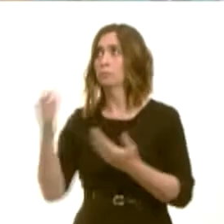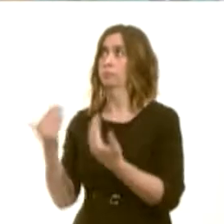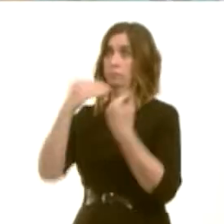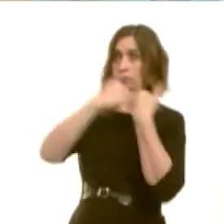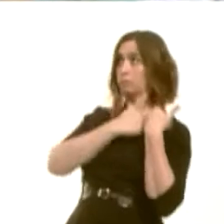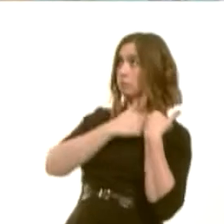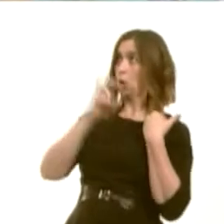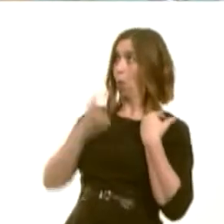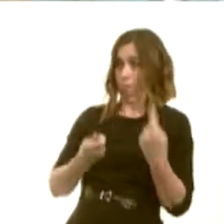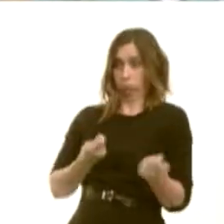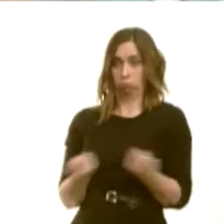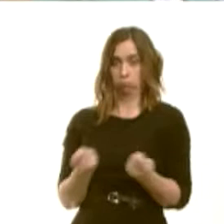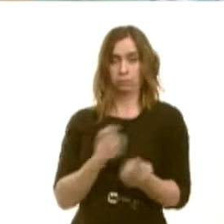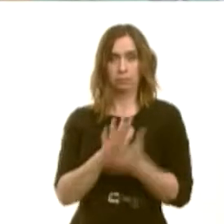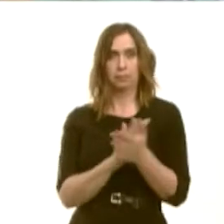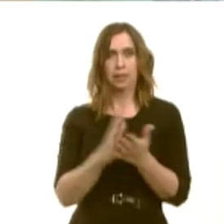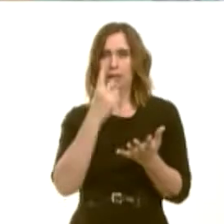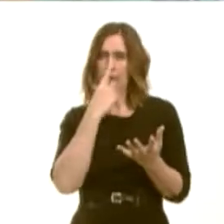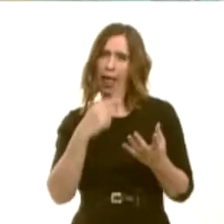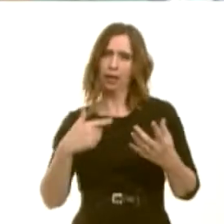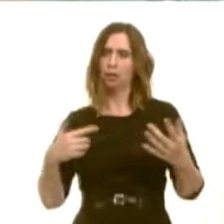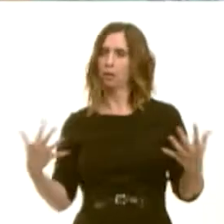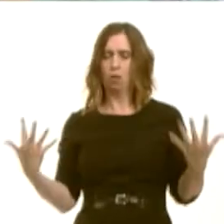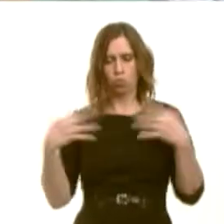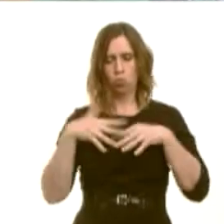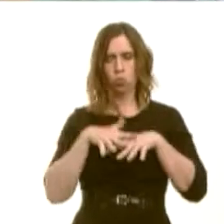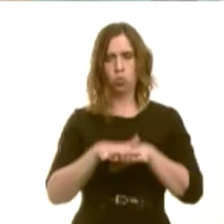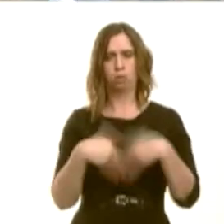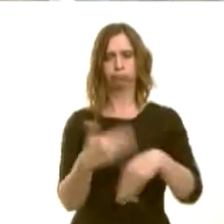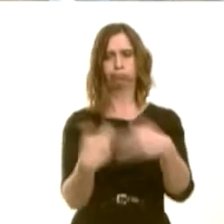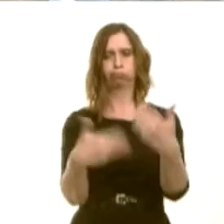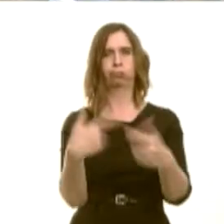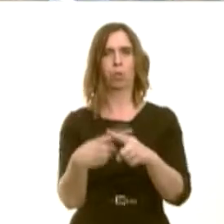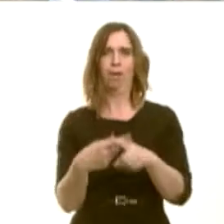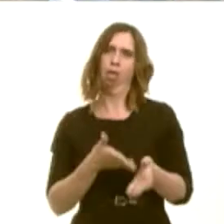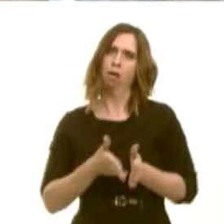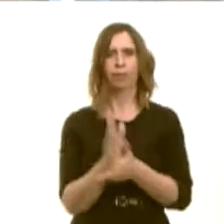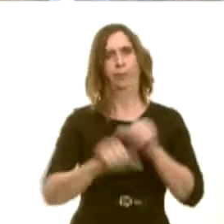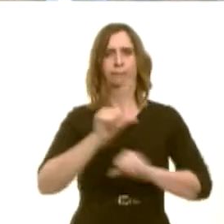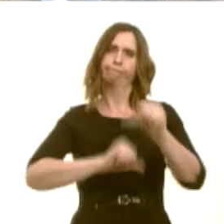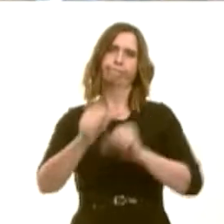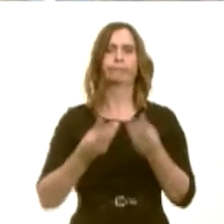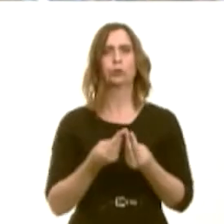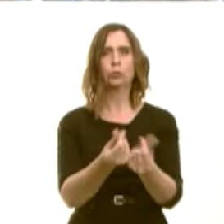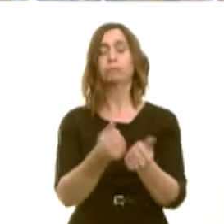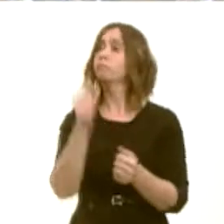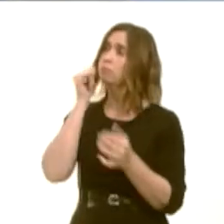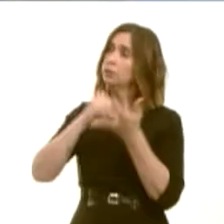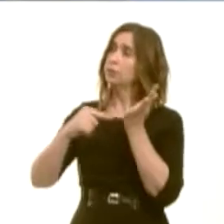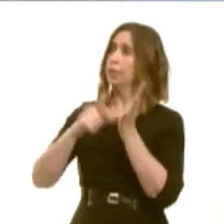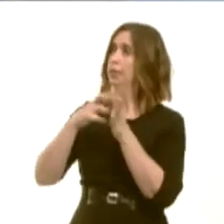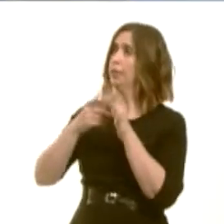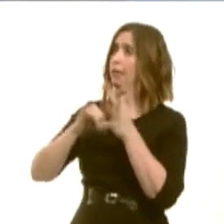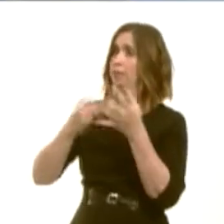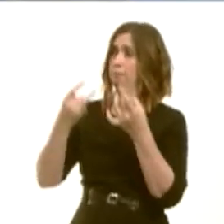ambition to put in place a streamlined, transparent process for Wales. Well, as the St David's Day statement made it